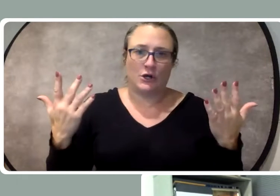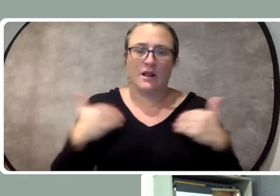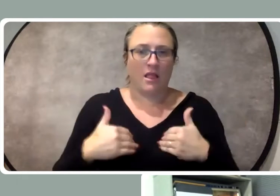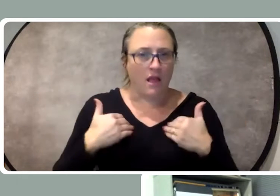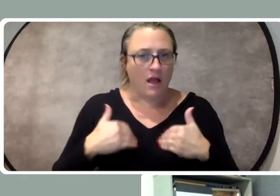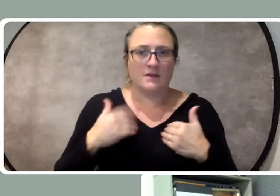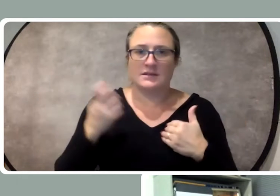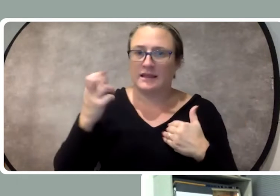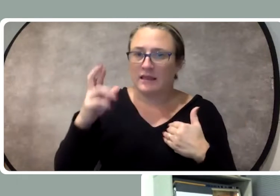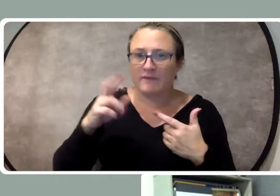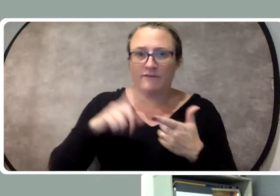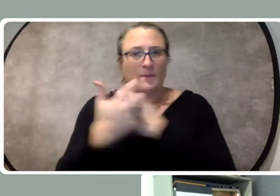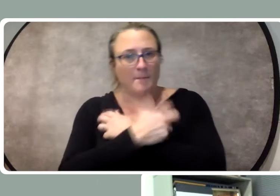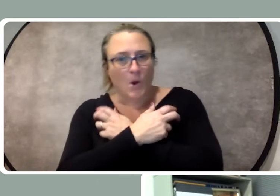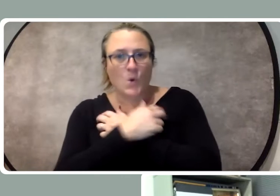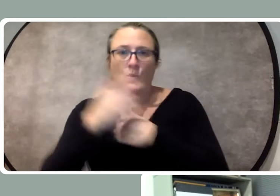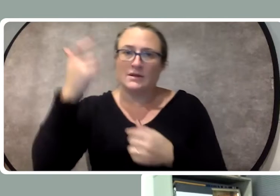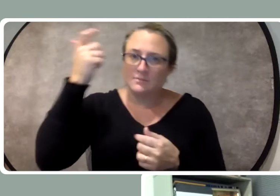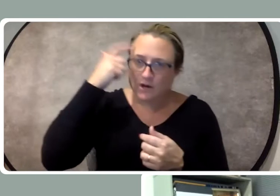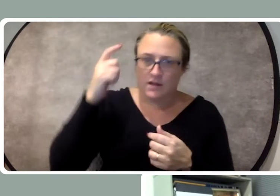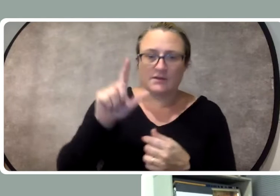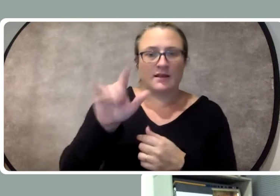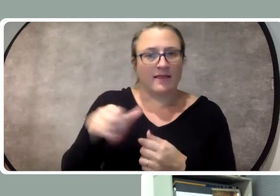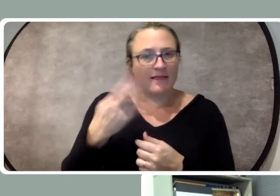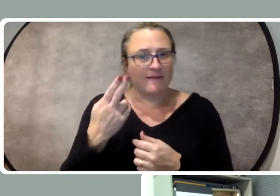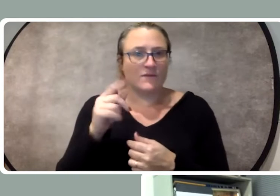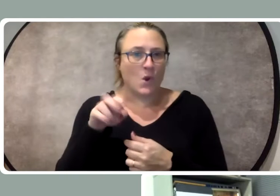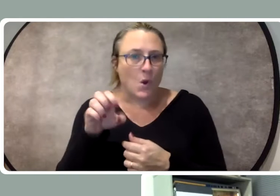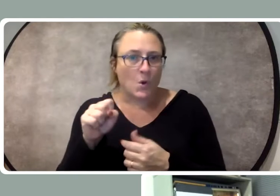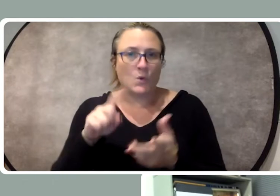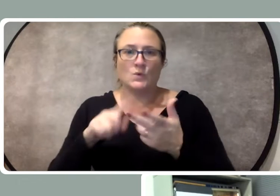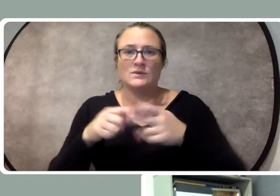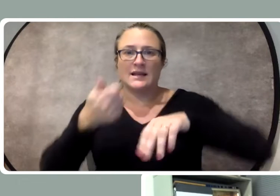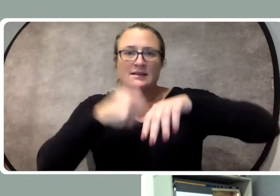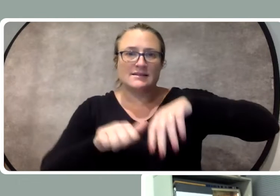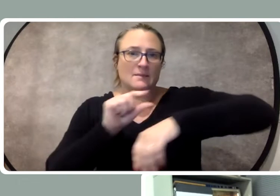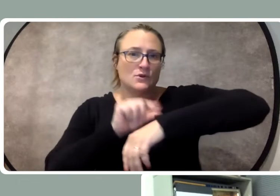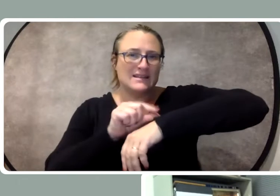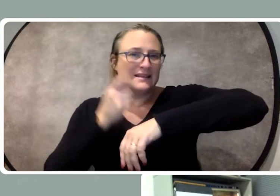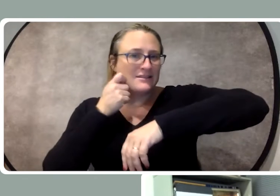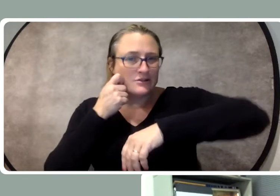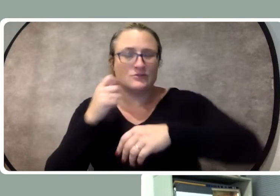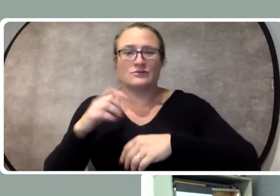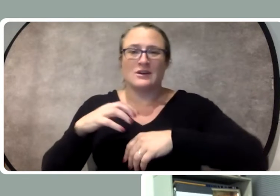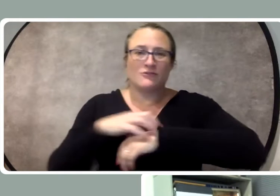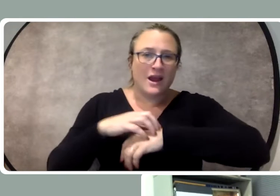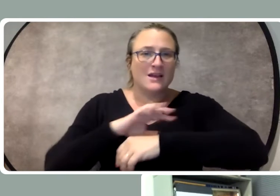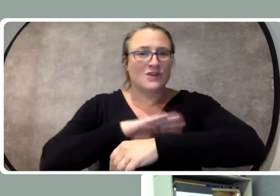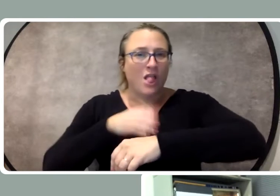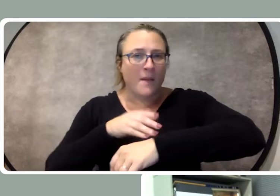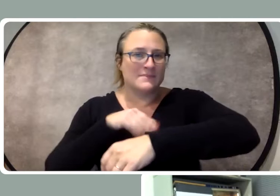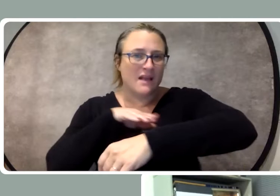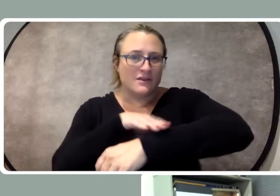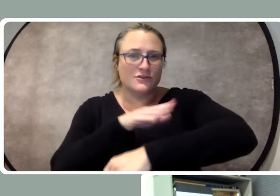liver, bones, brain, lymph nodes, even subcutaneous tissue, rashes, lumps and bumps under the